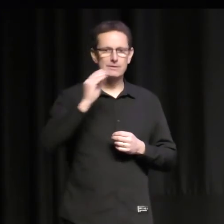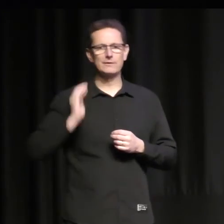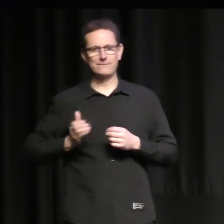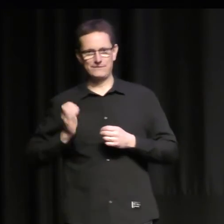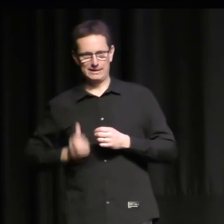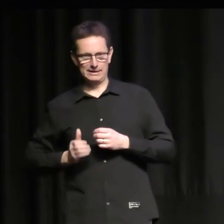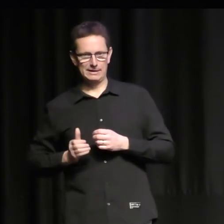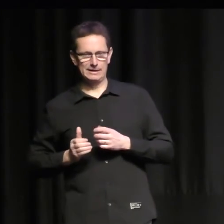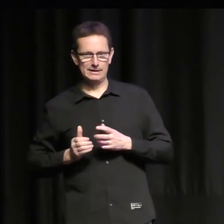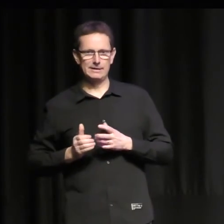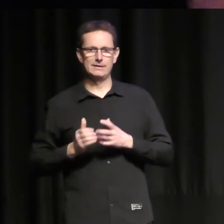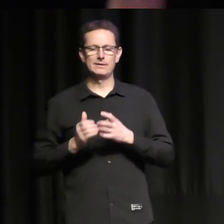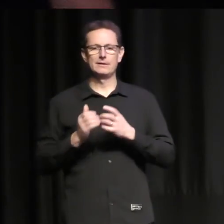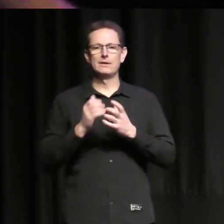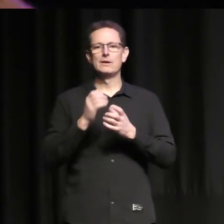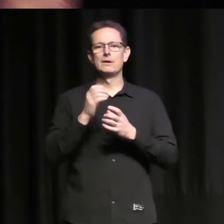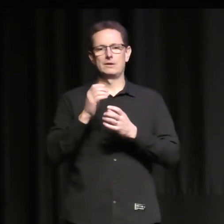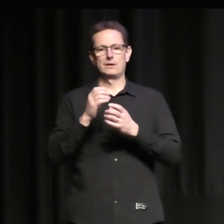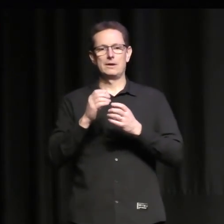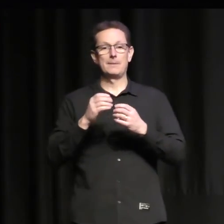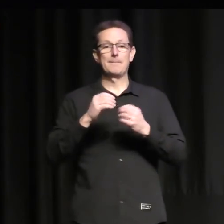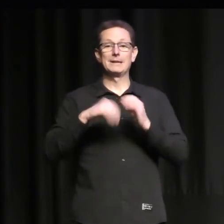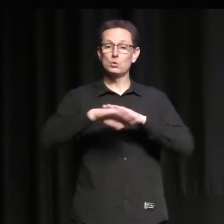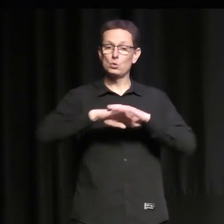we compared what happened with them with